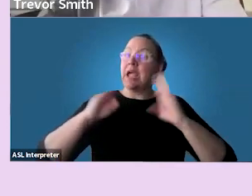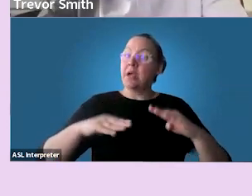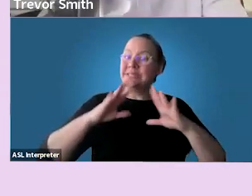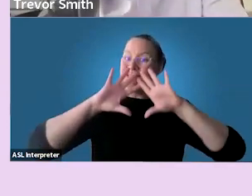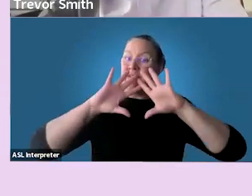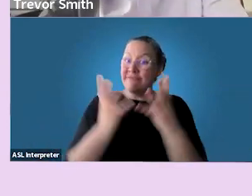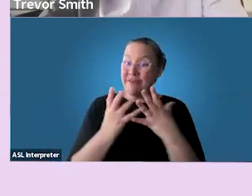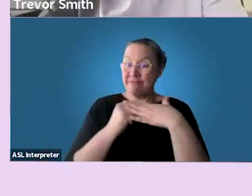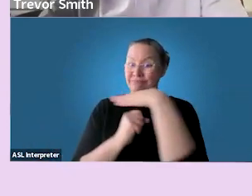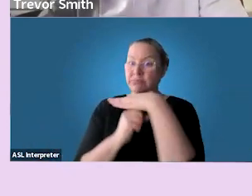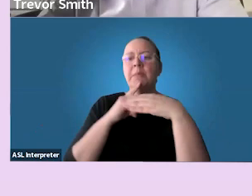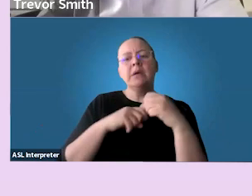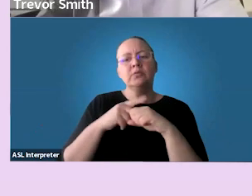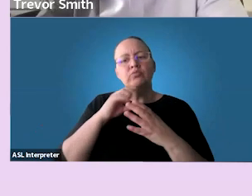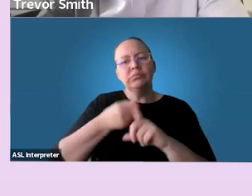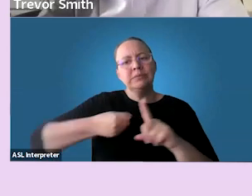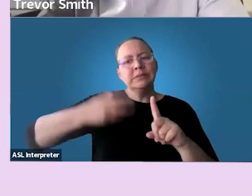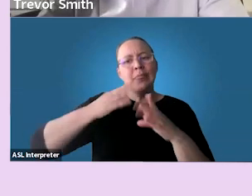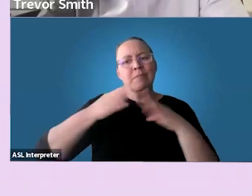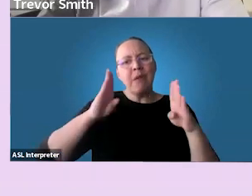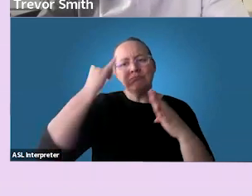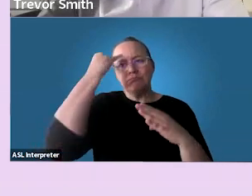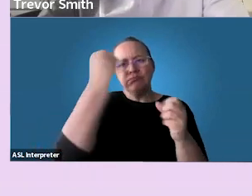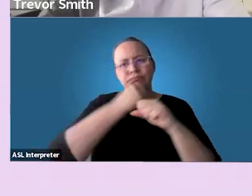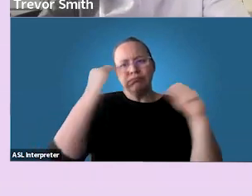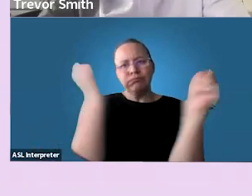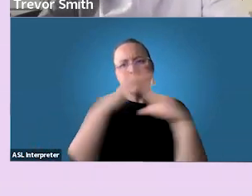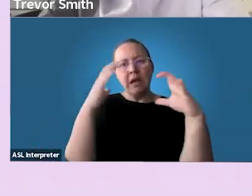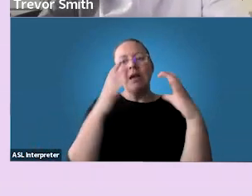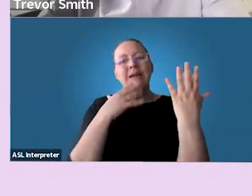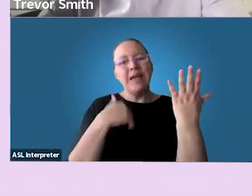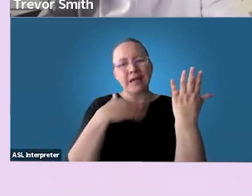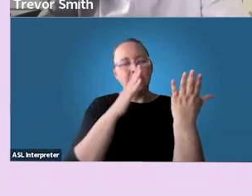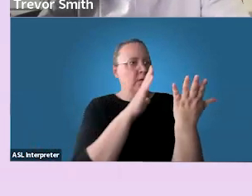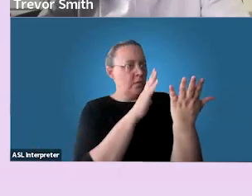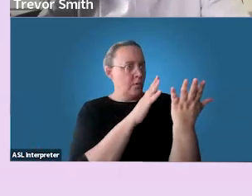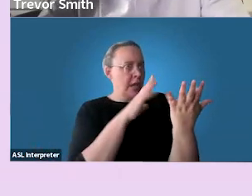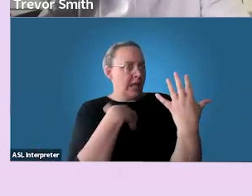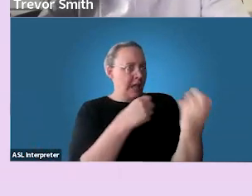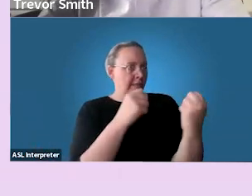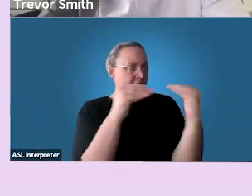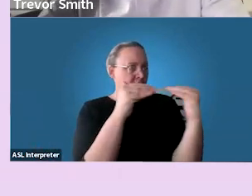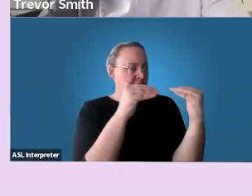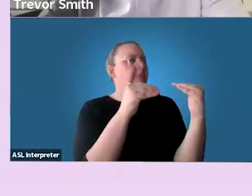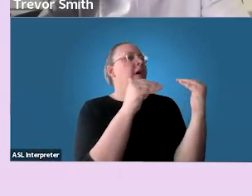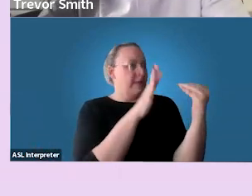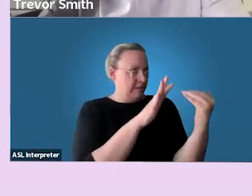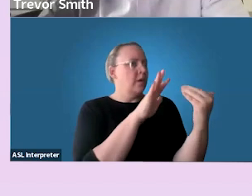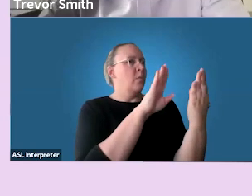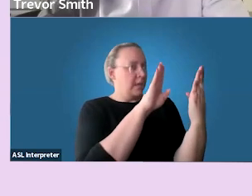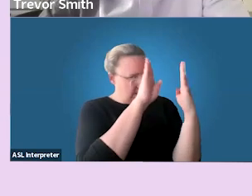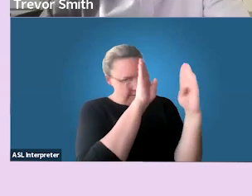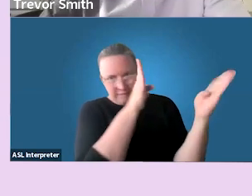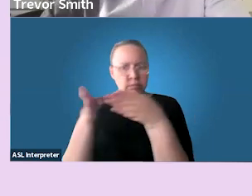but as a tool to help us expand the public imagination and shift the conditions under which health justice can become